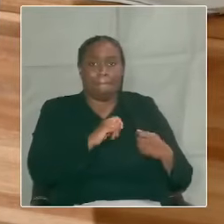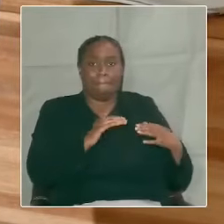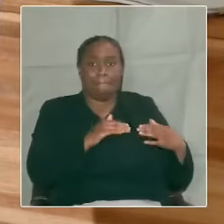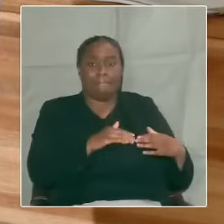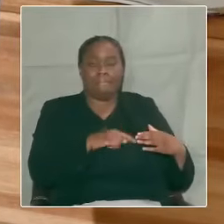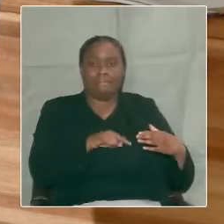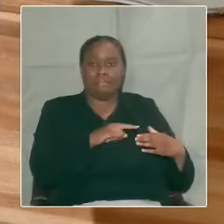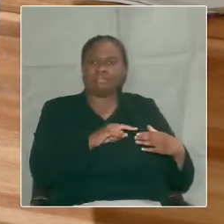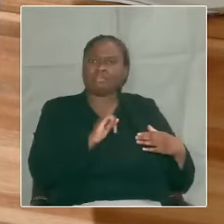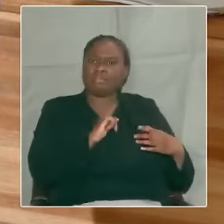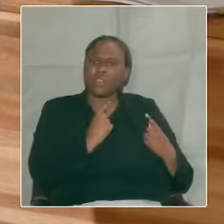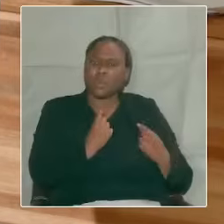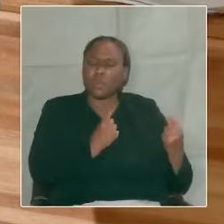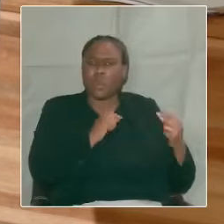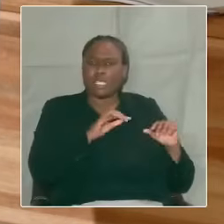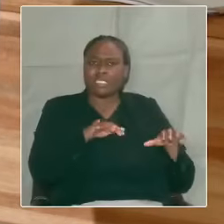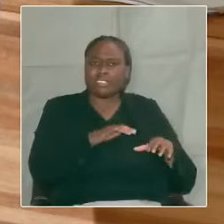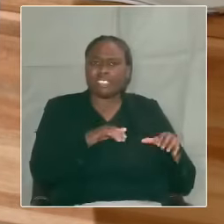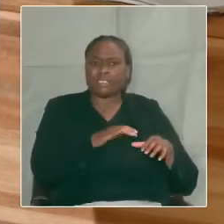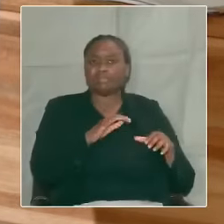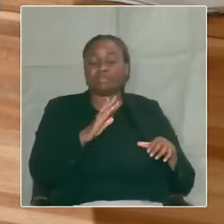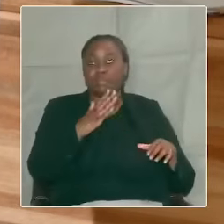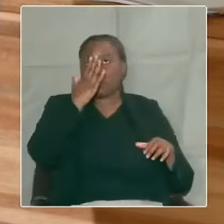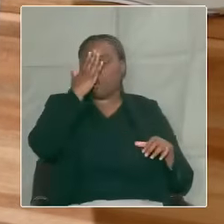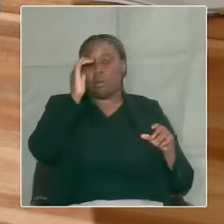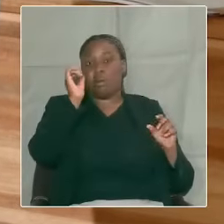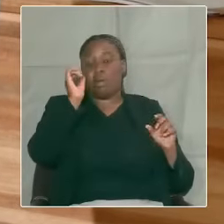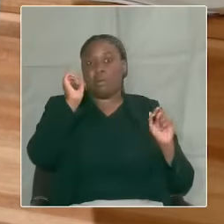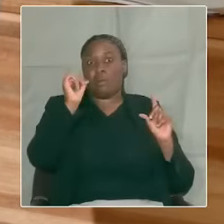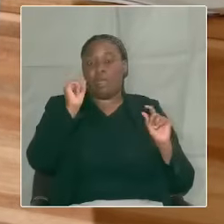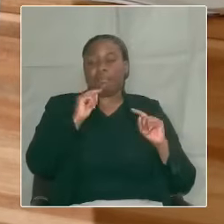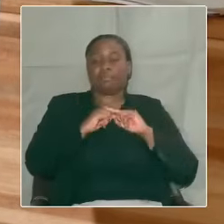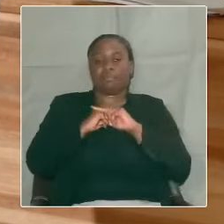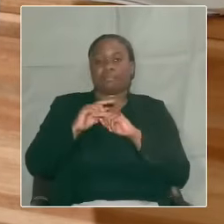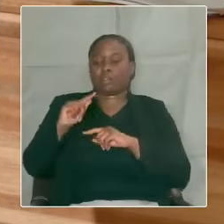that Major General Kumalo will deal with